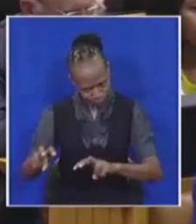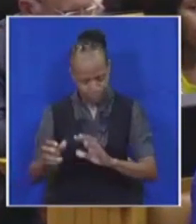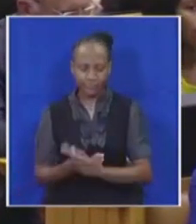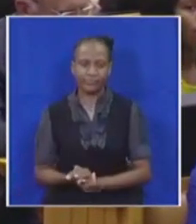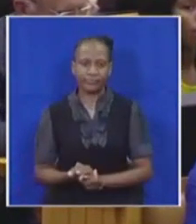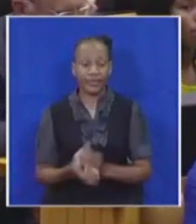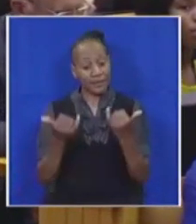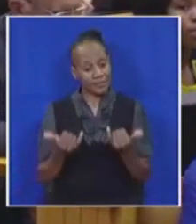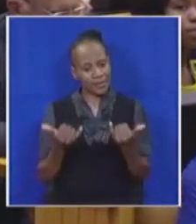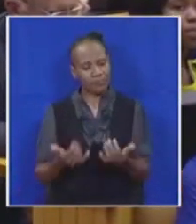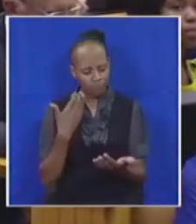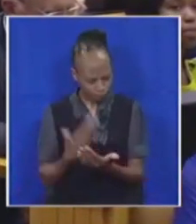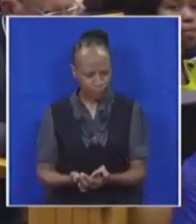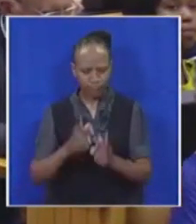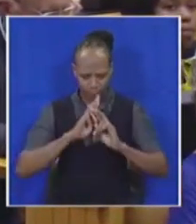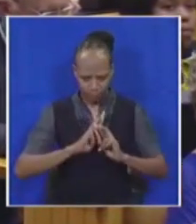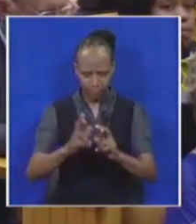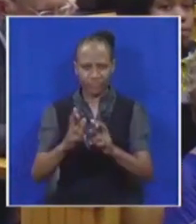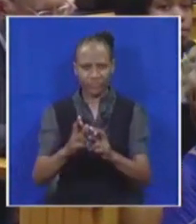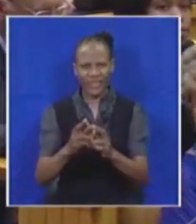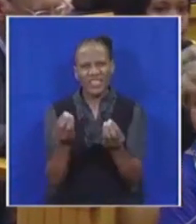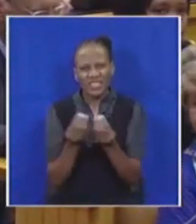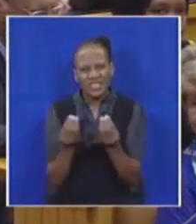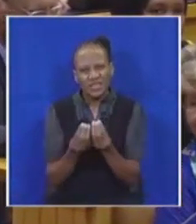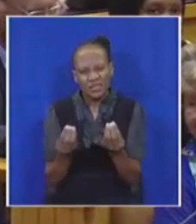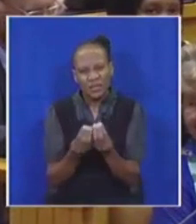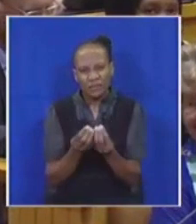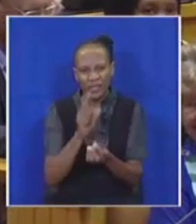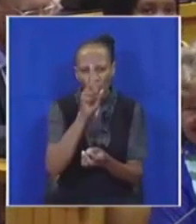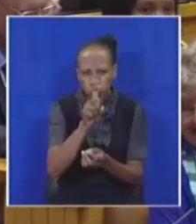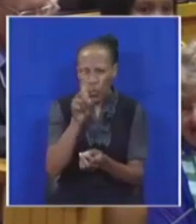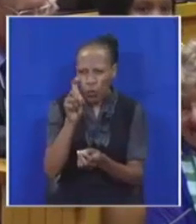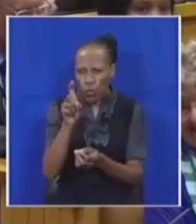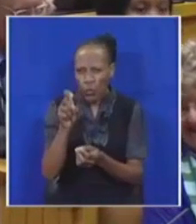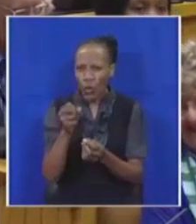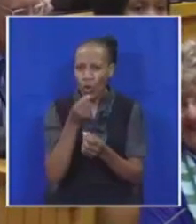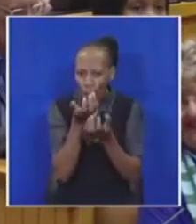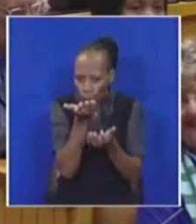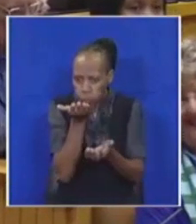We are now able to report that a powdery substance was indeed dropped in the gallery.